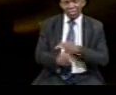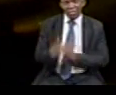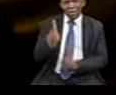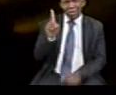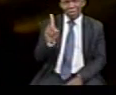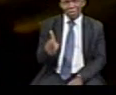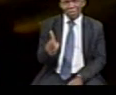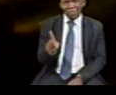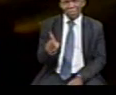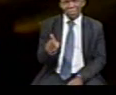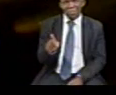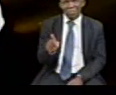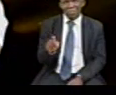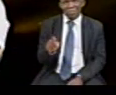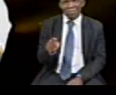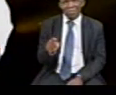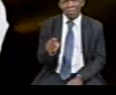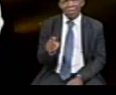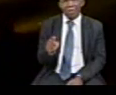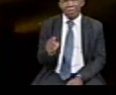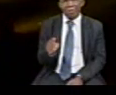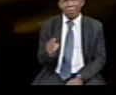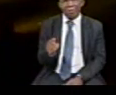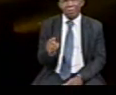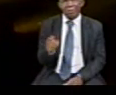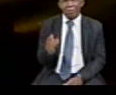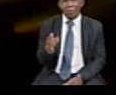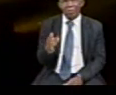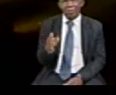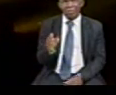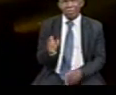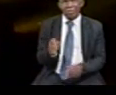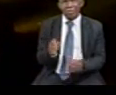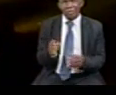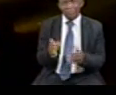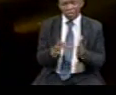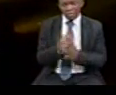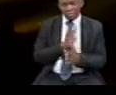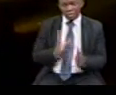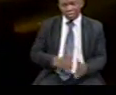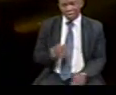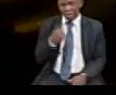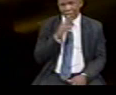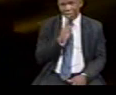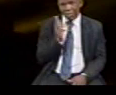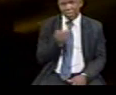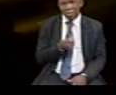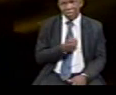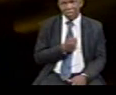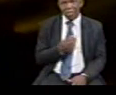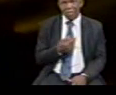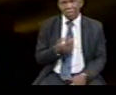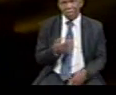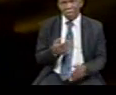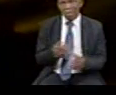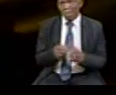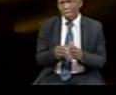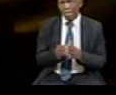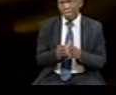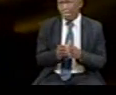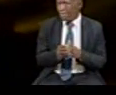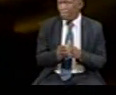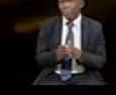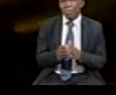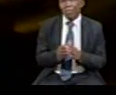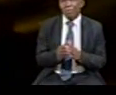The prediction of Christ's second coming was seen. Jesus Christ said it. Here we saw also him